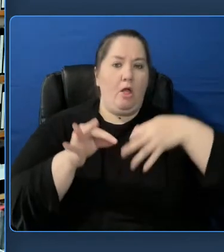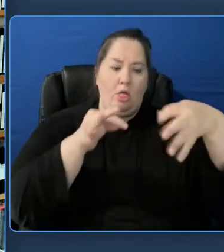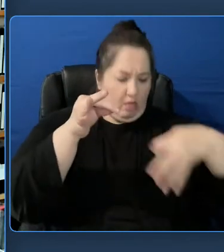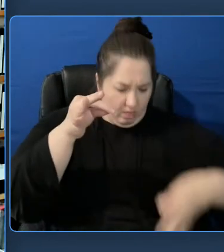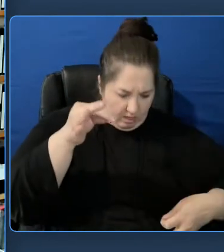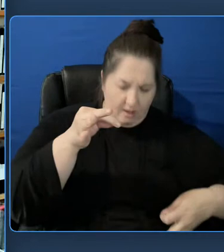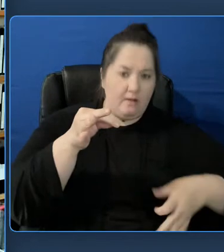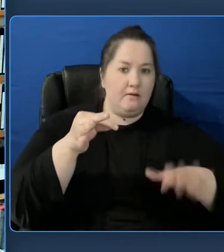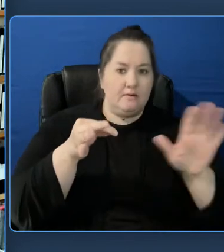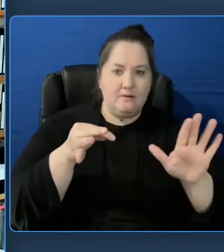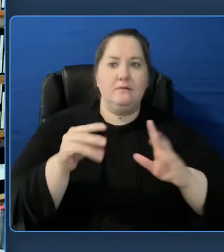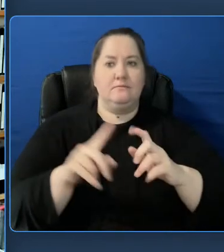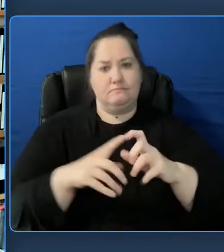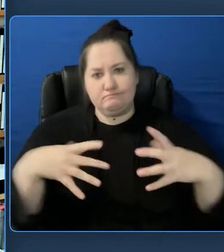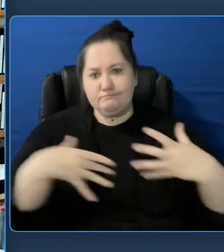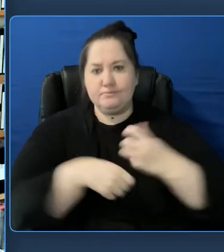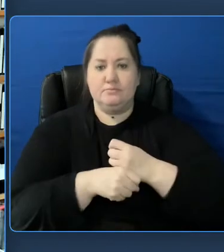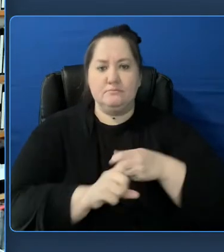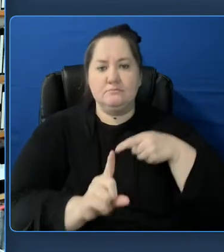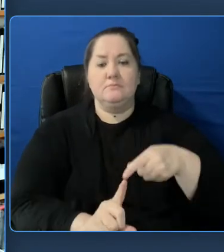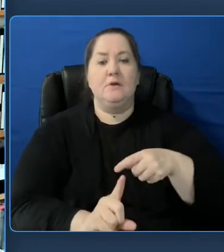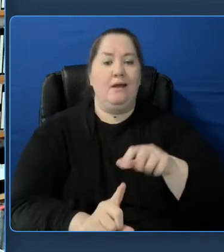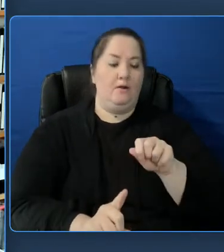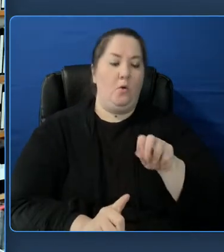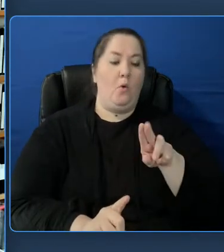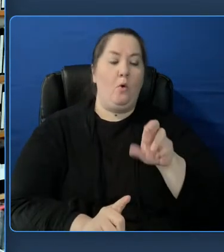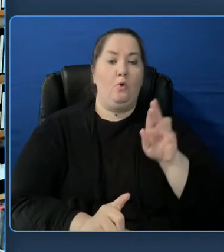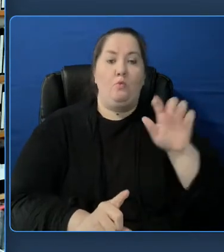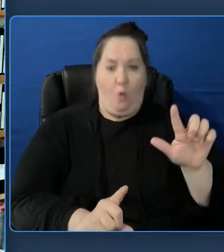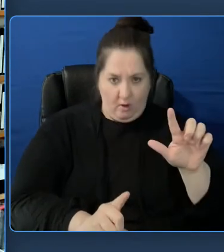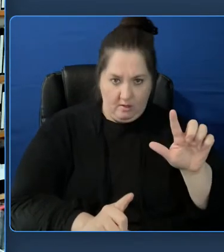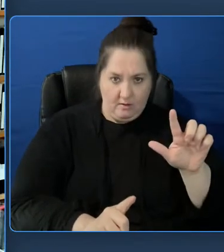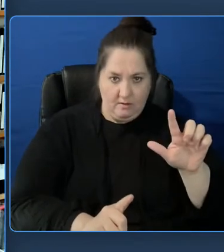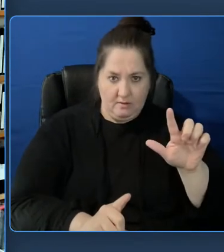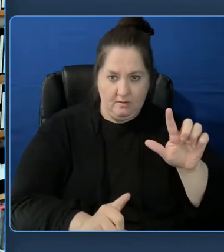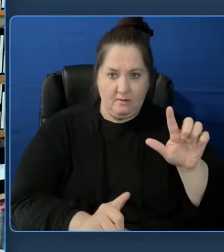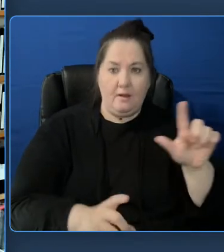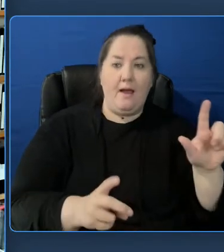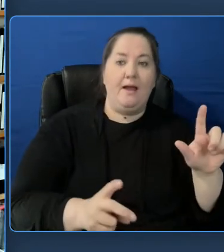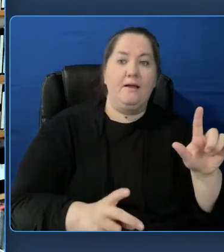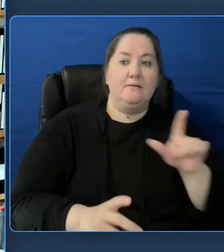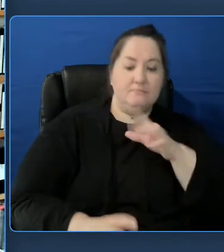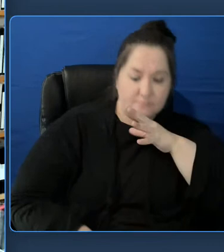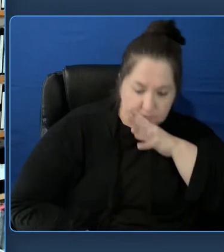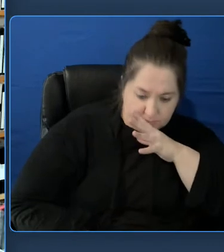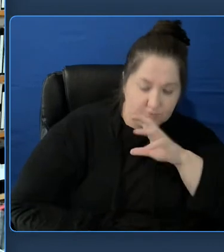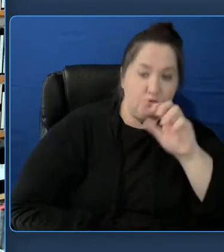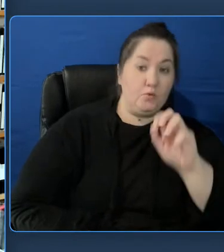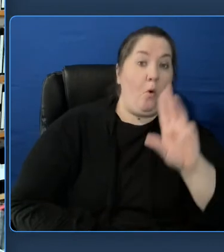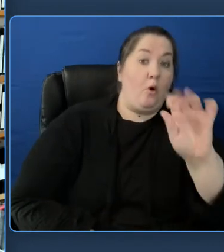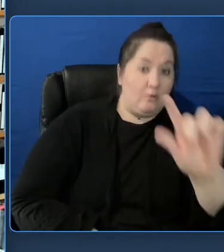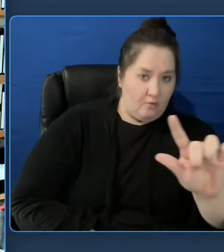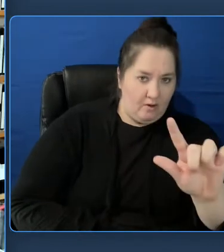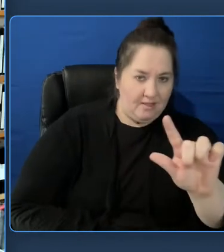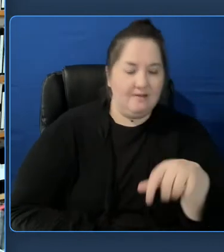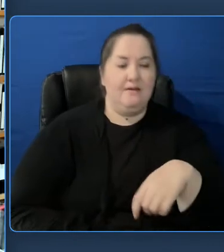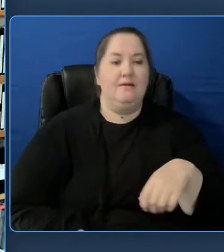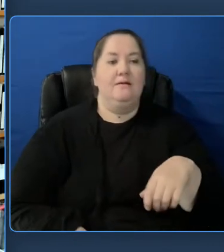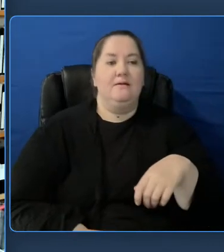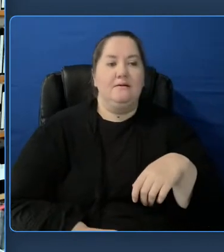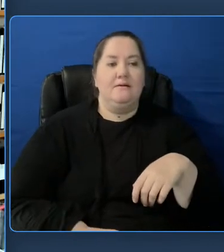aural, A-U-R-A-L, he points to his ear, and aural, O-R-A-L, he points to his mouth,